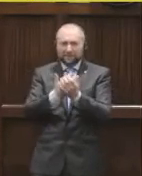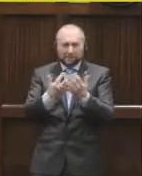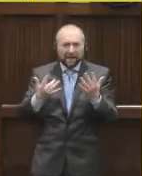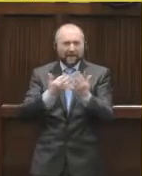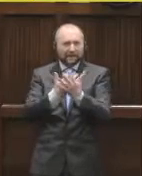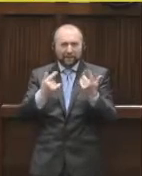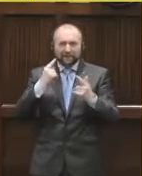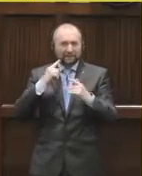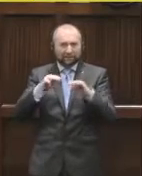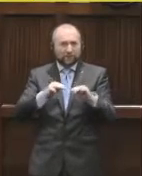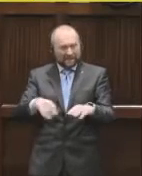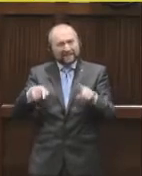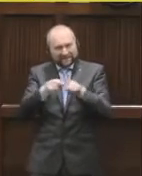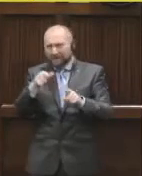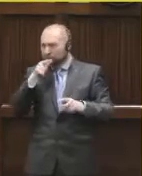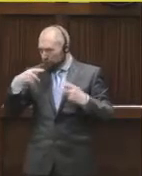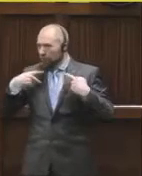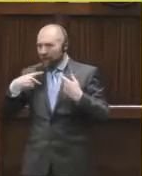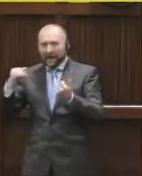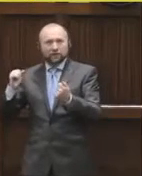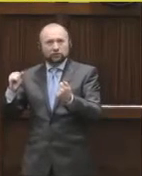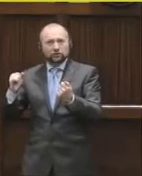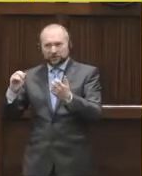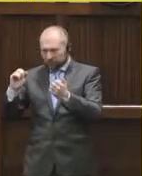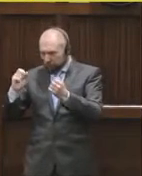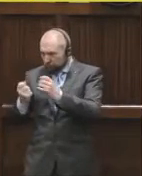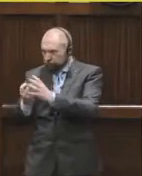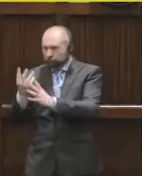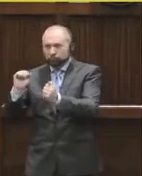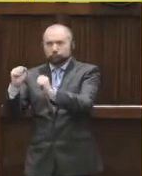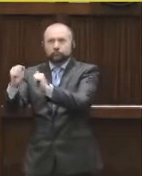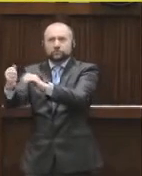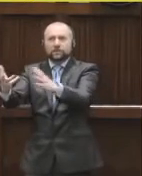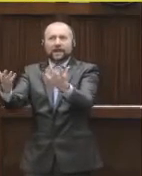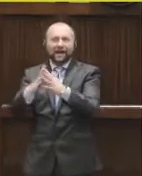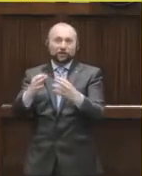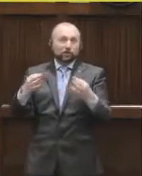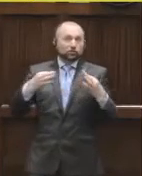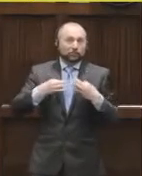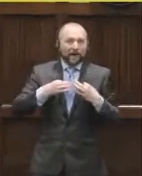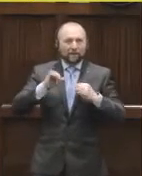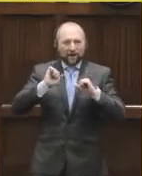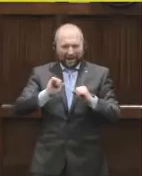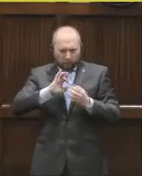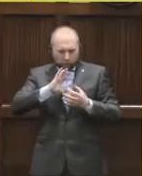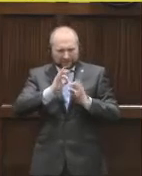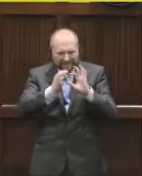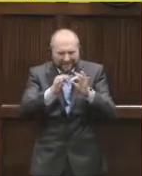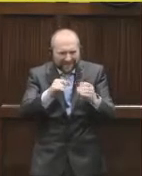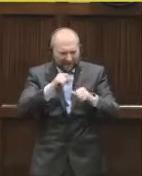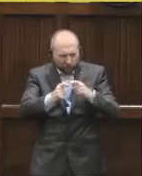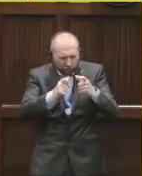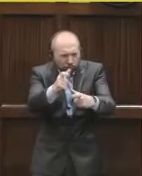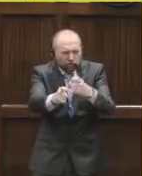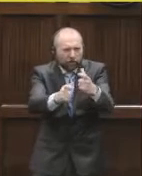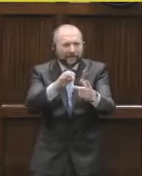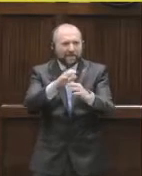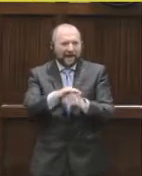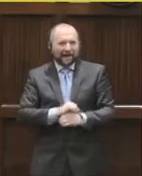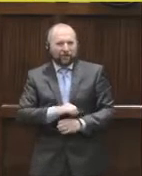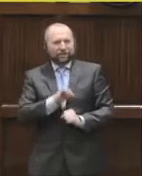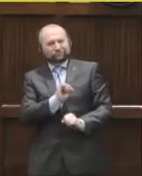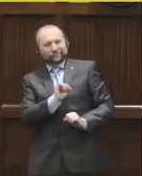other spoken languages. It has a grammar, a syntax, colloquialisms, dialects, and like all language,